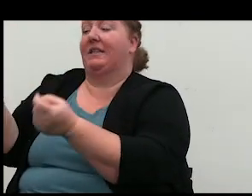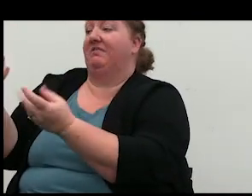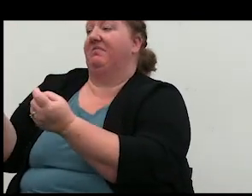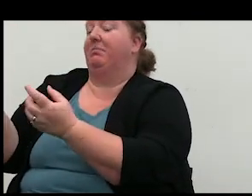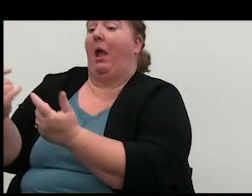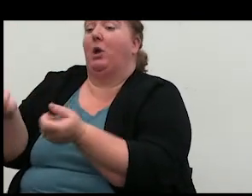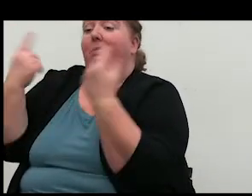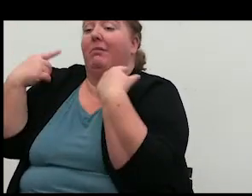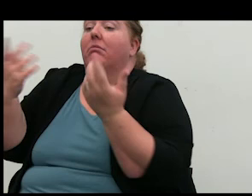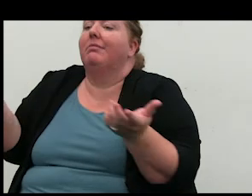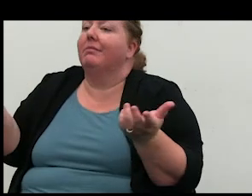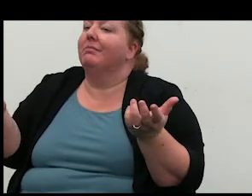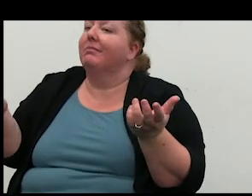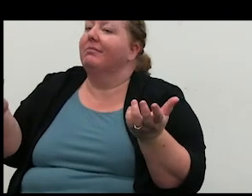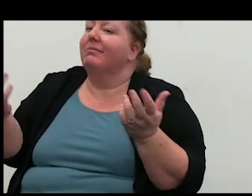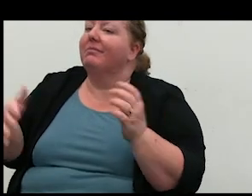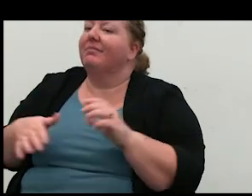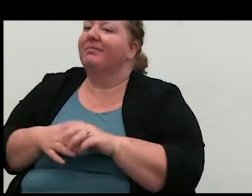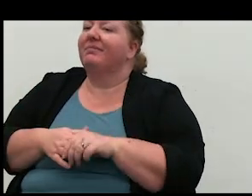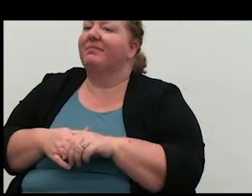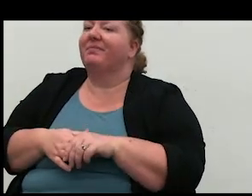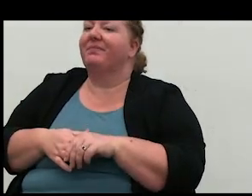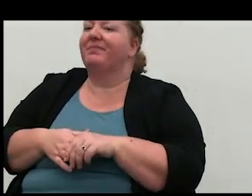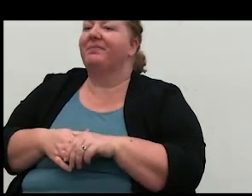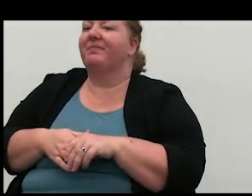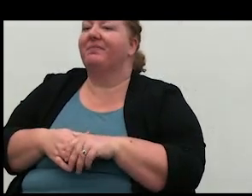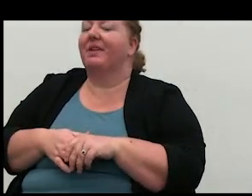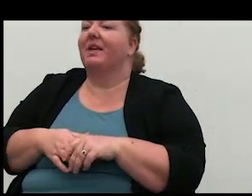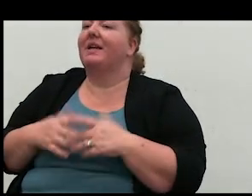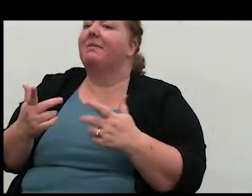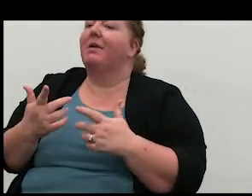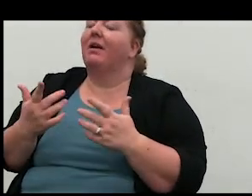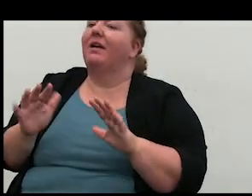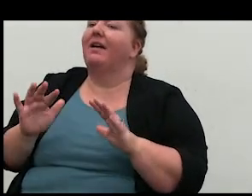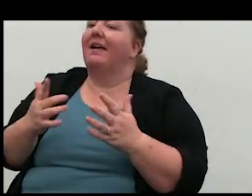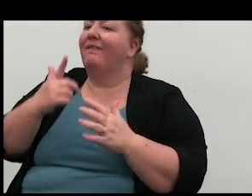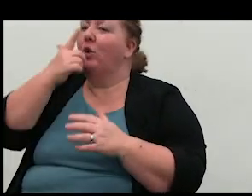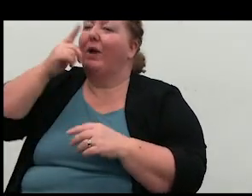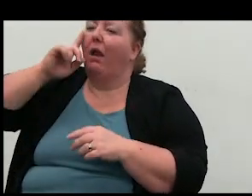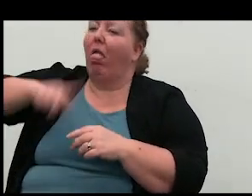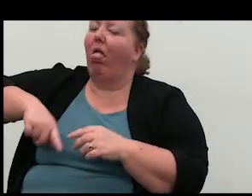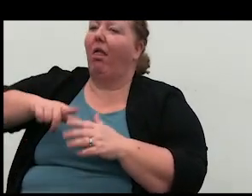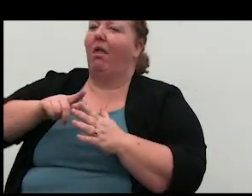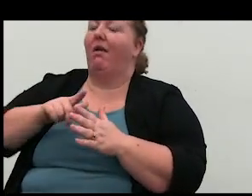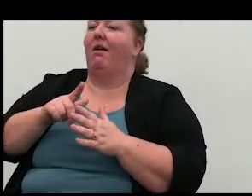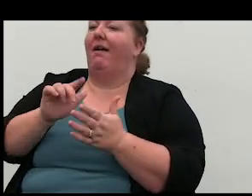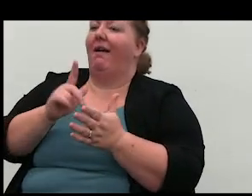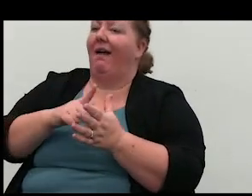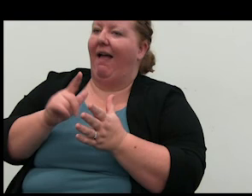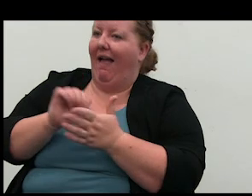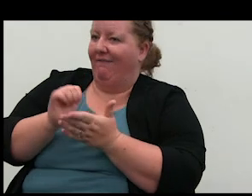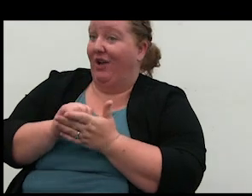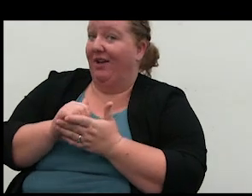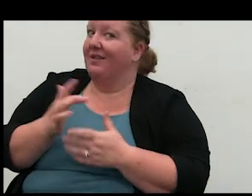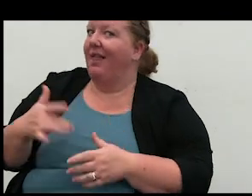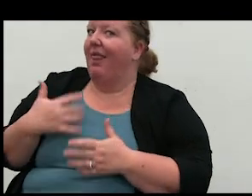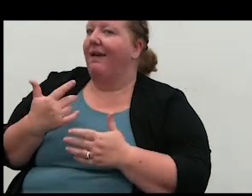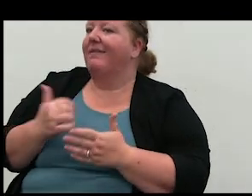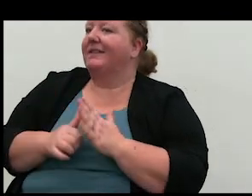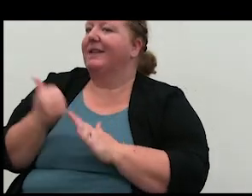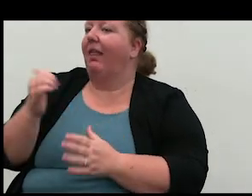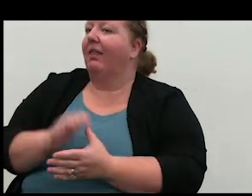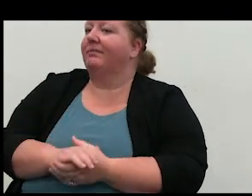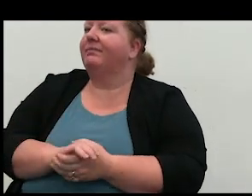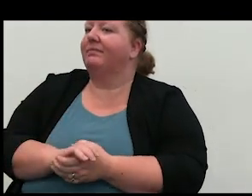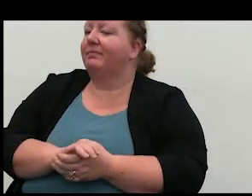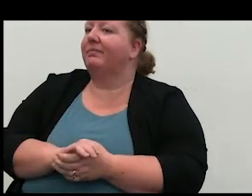But being able to ignore adverts, I think, is a life skill that we all learn.